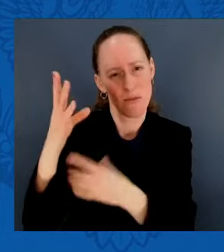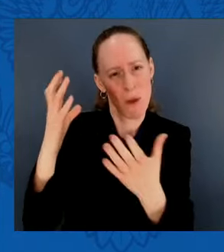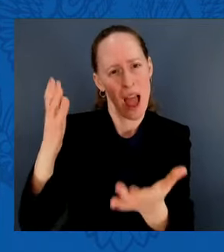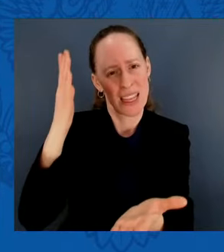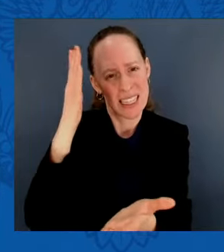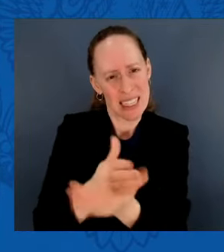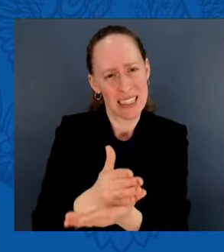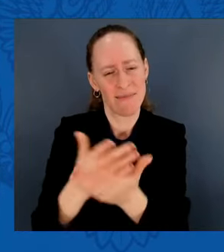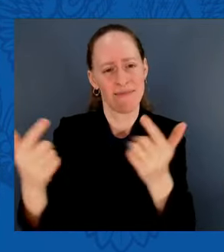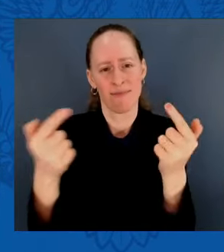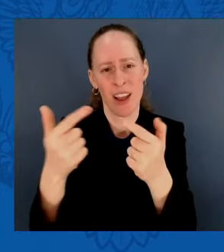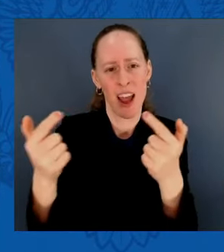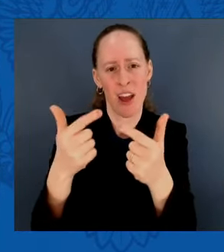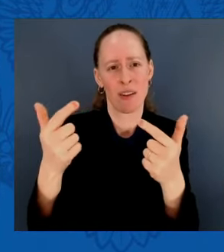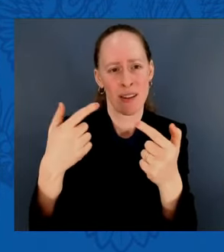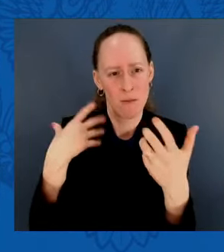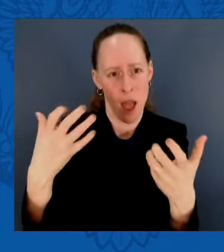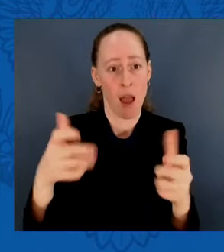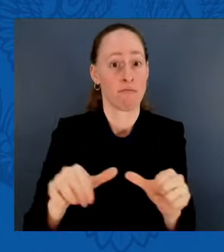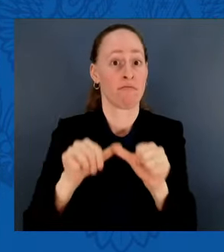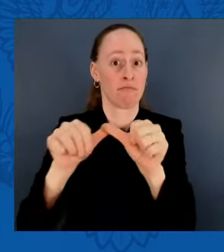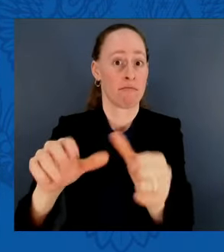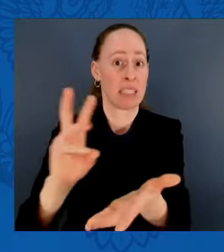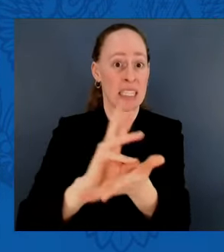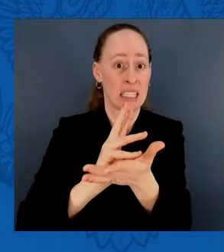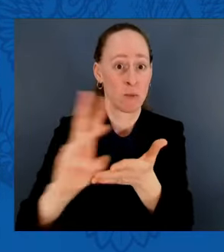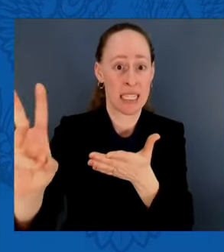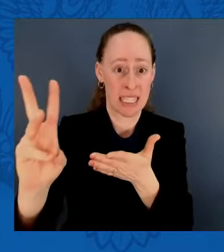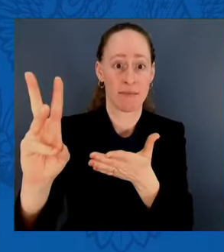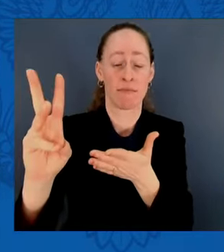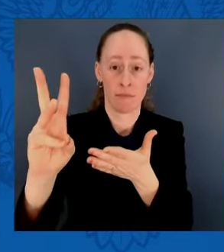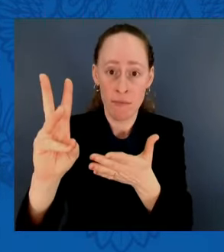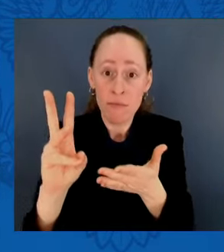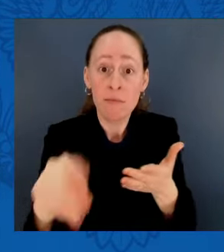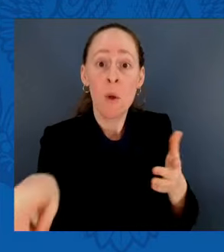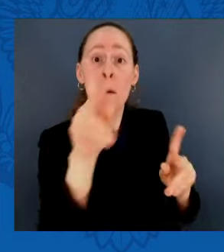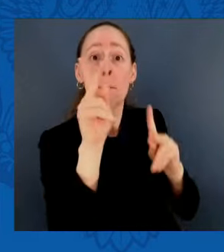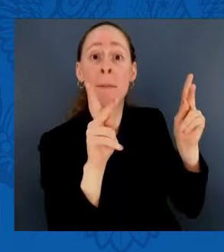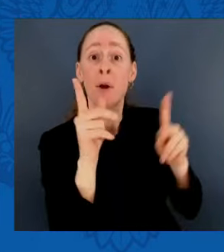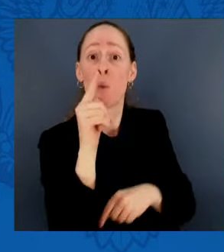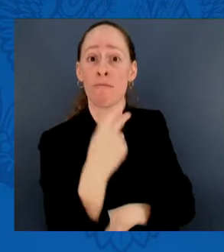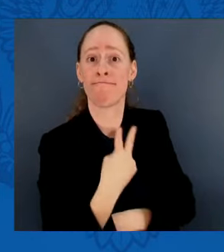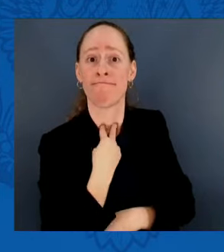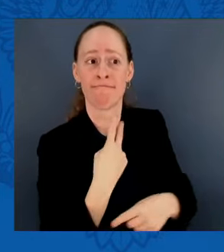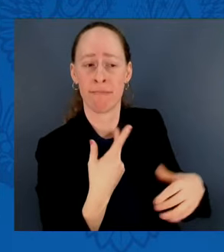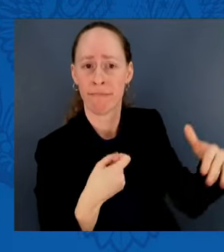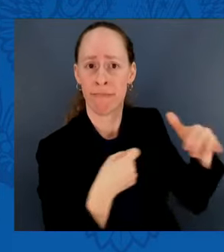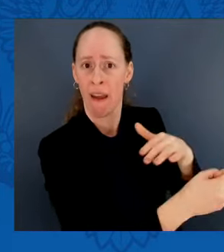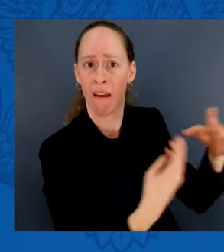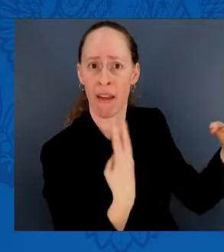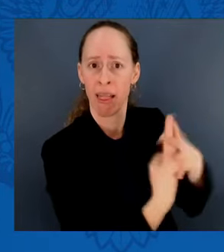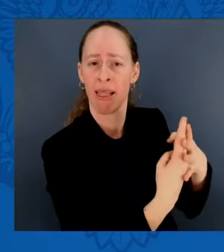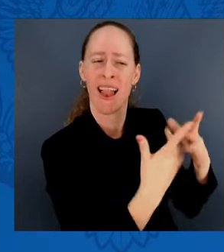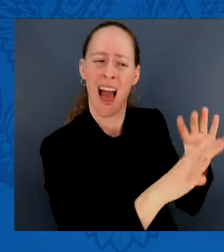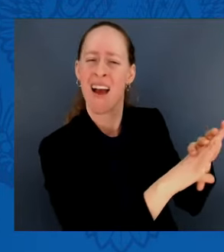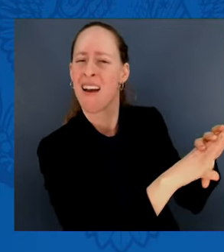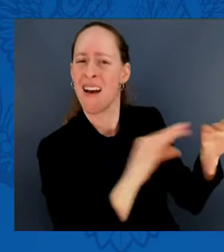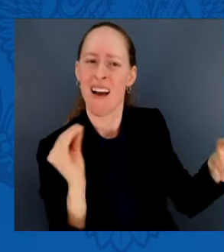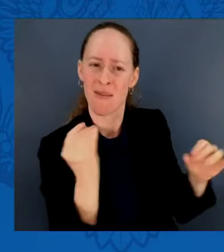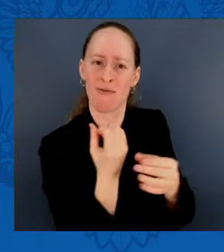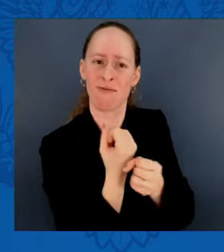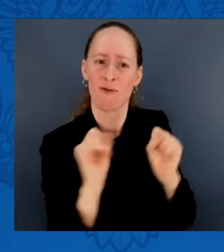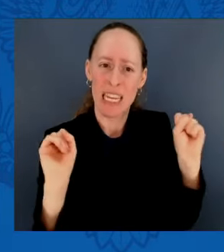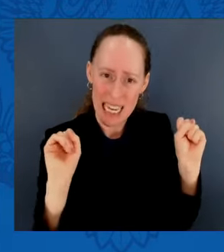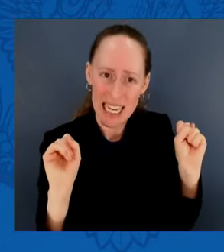the hostages home and ease the intolerable and humanitarian crisis and build toward an